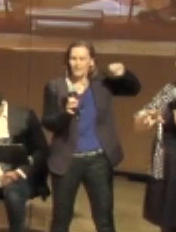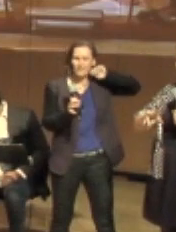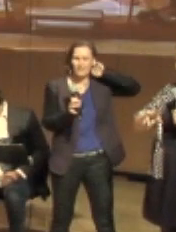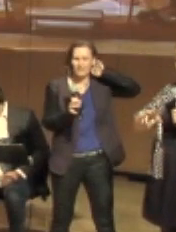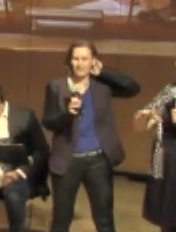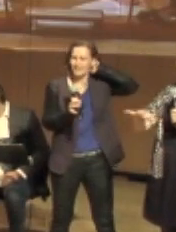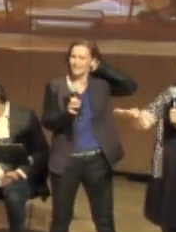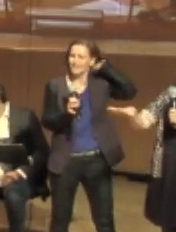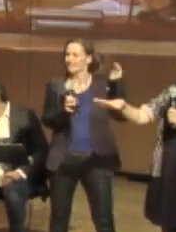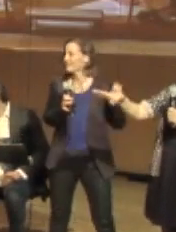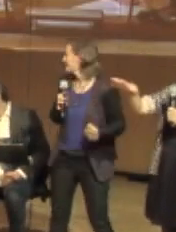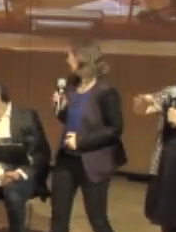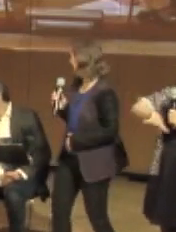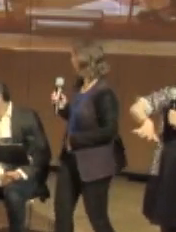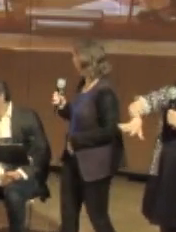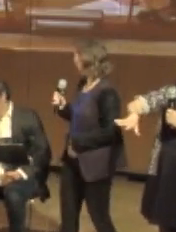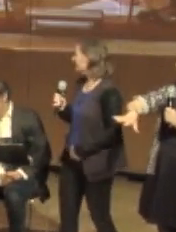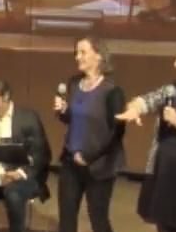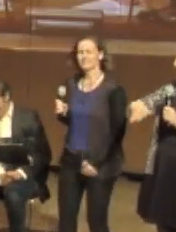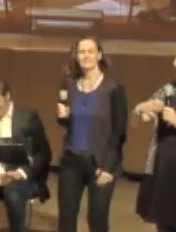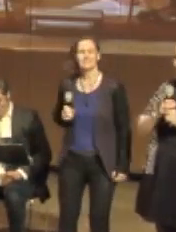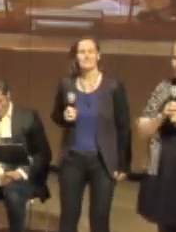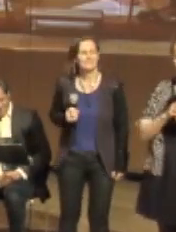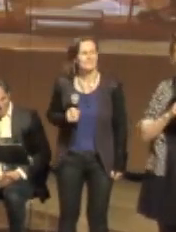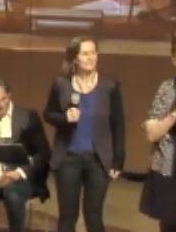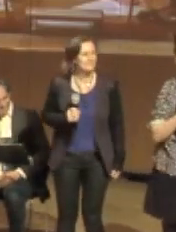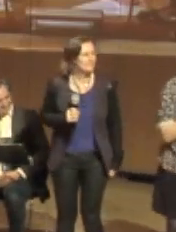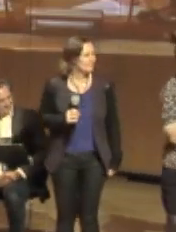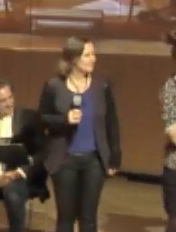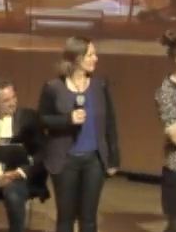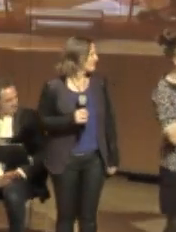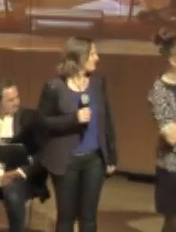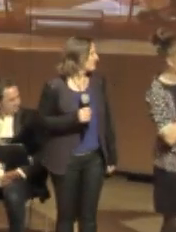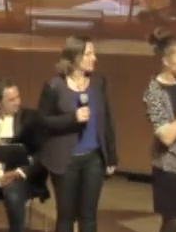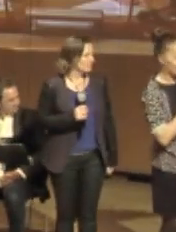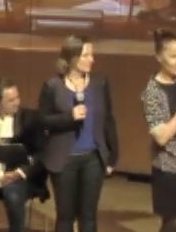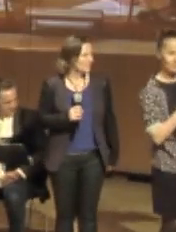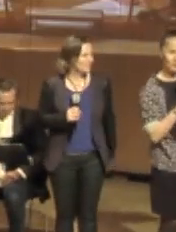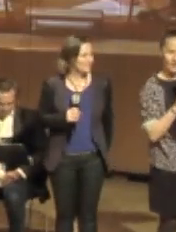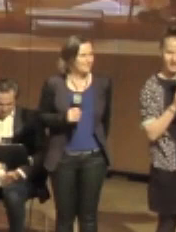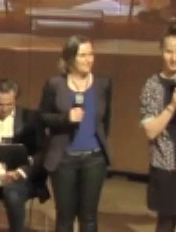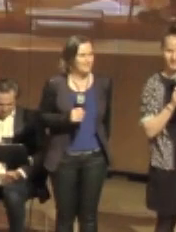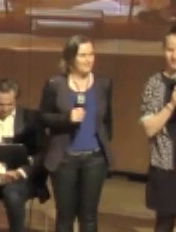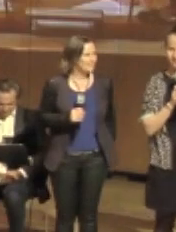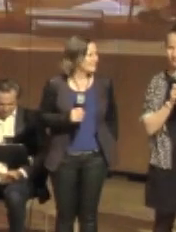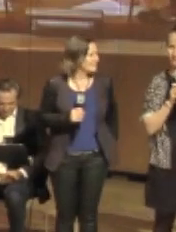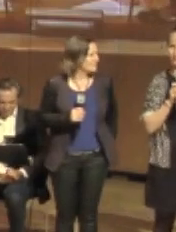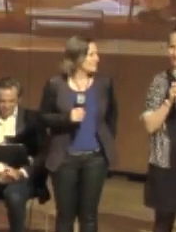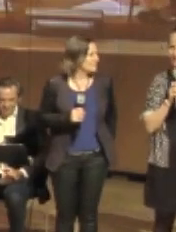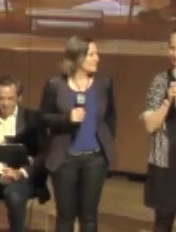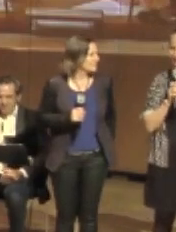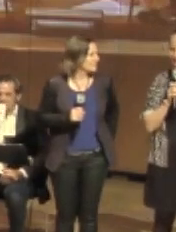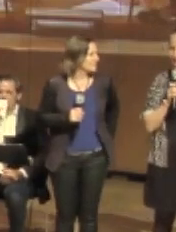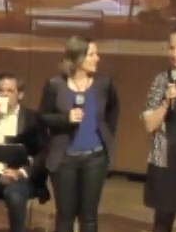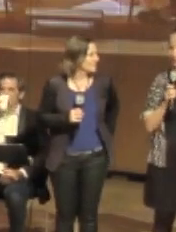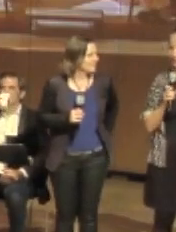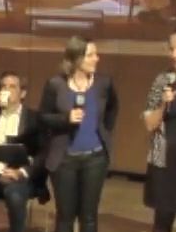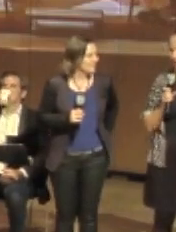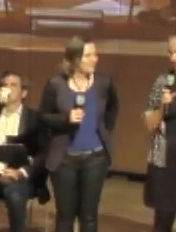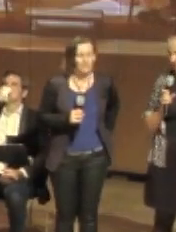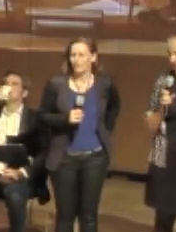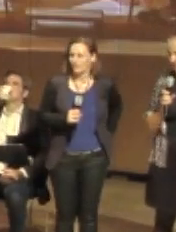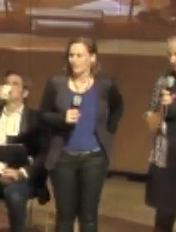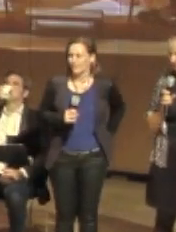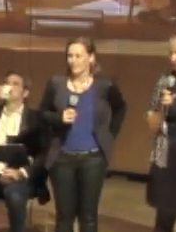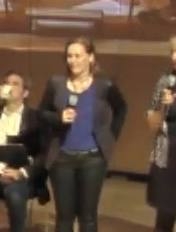fossa Corner again for the people who have just arrived we're doing back here in privacy you can read fossa with